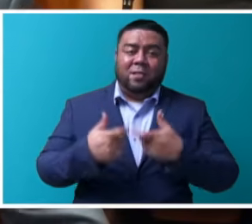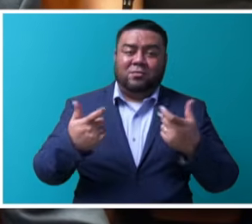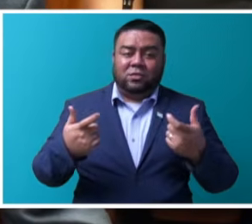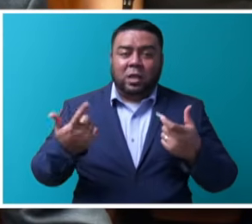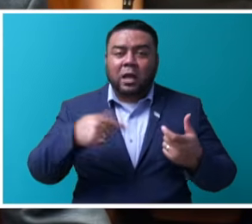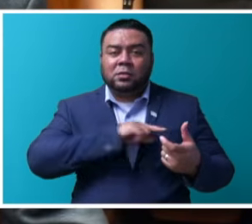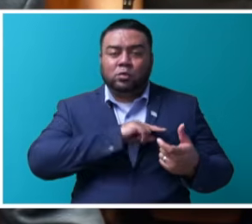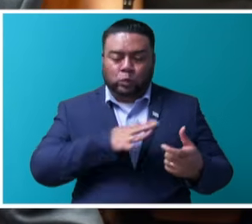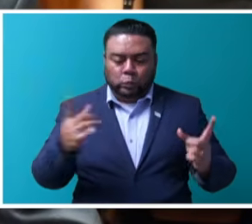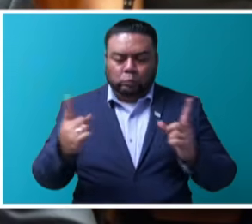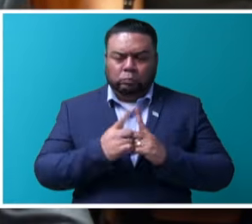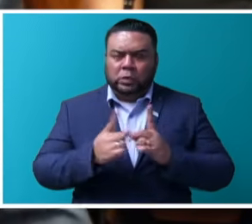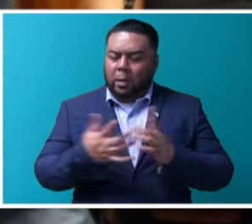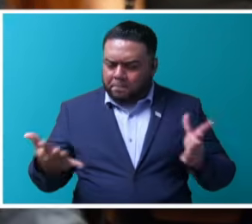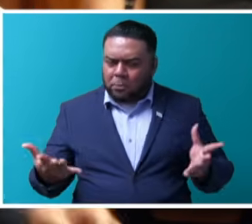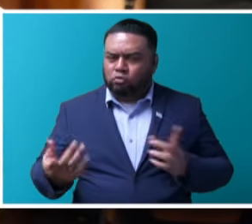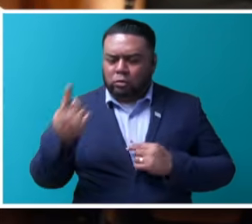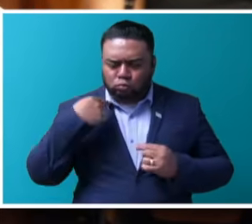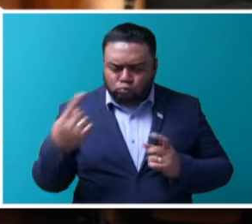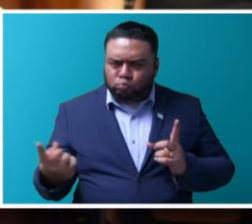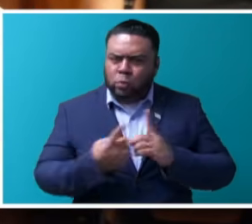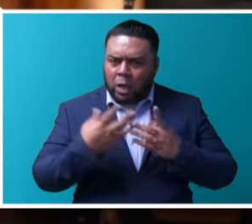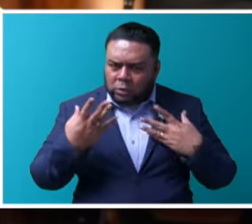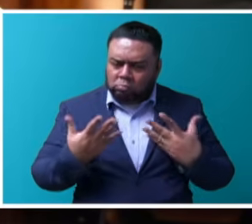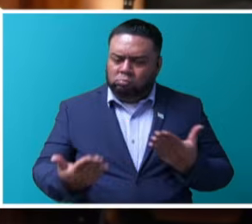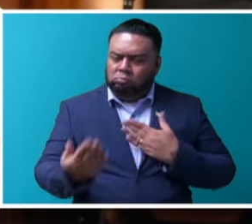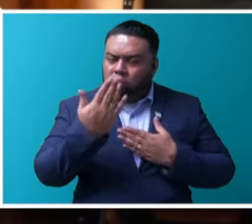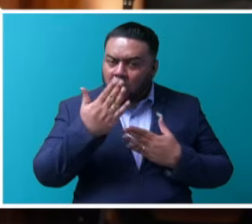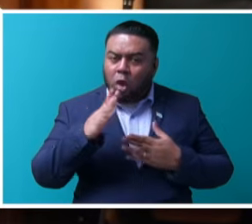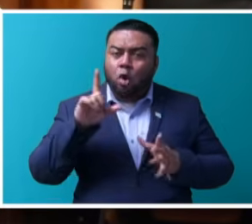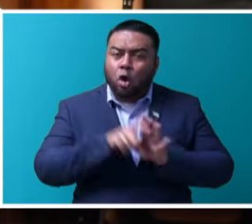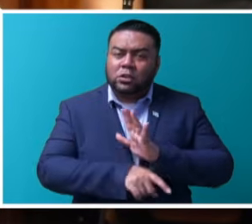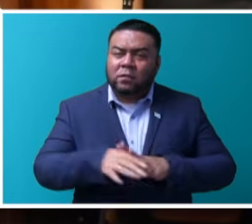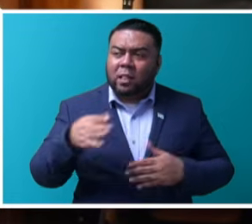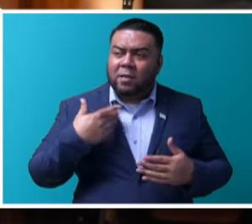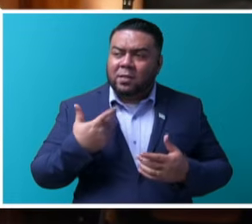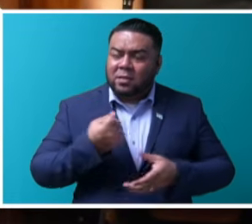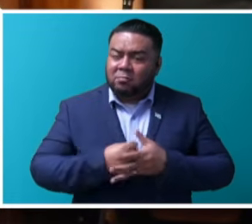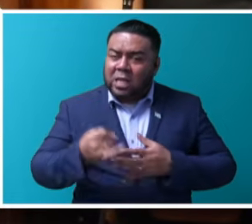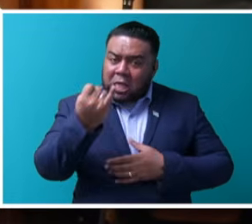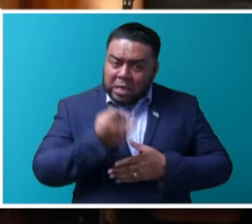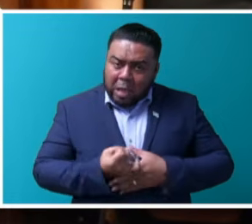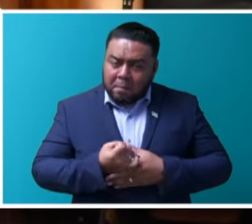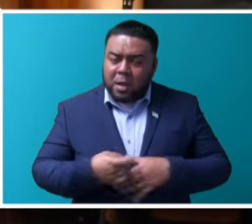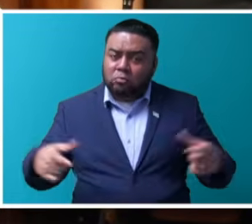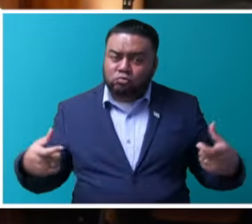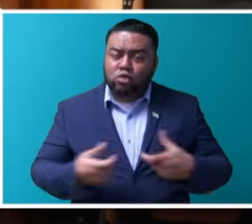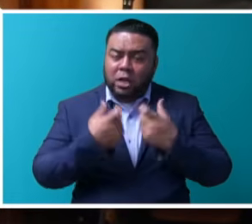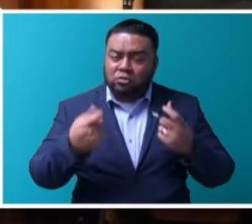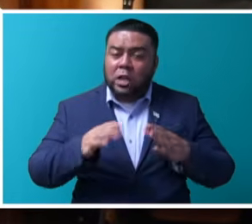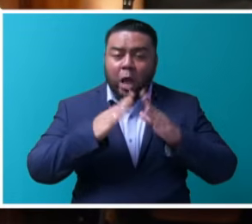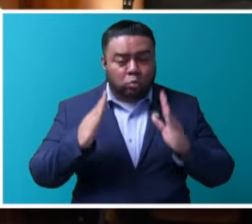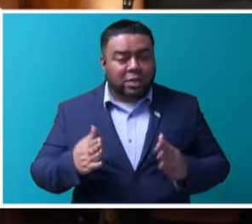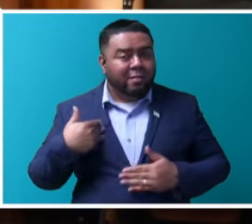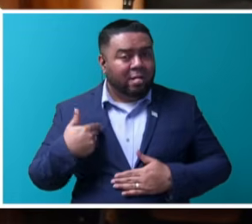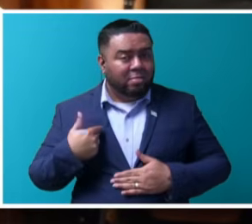us to meet those expectations, including the cost of living, on incomes, and on challenges such as housing and